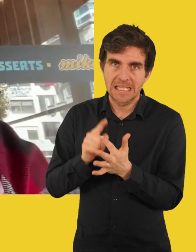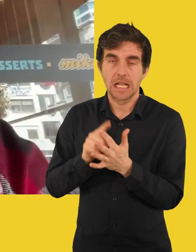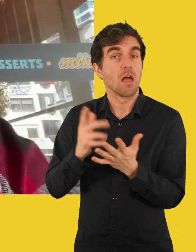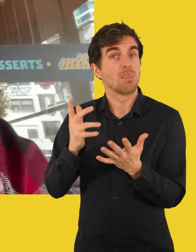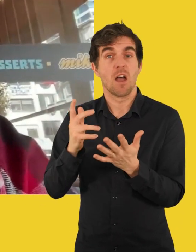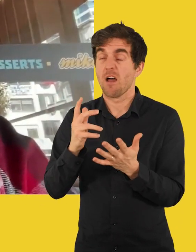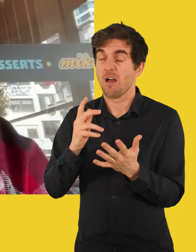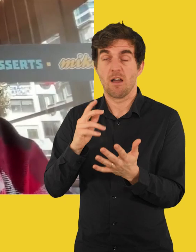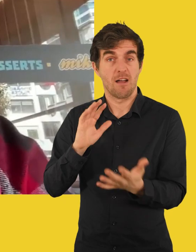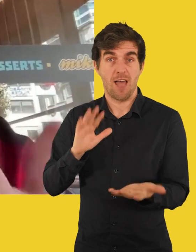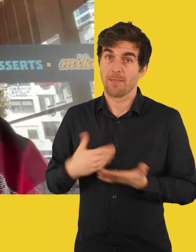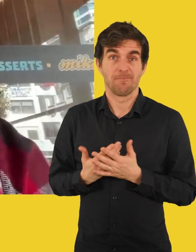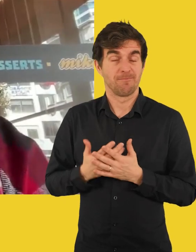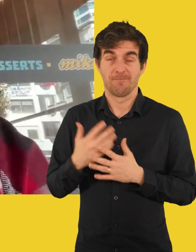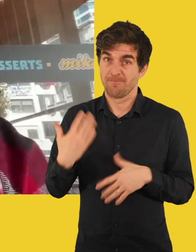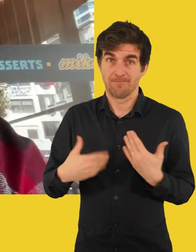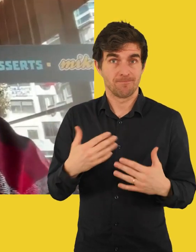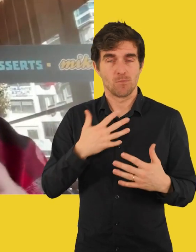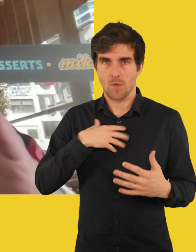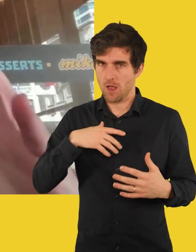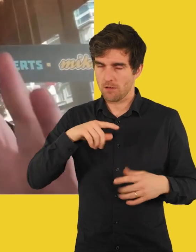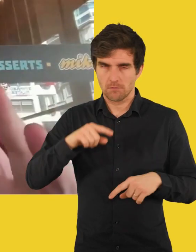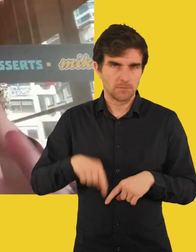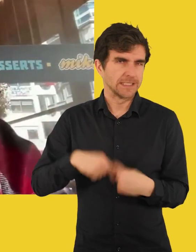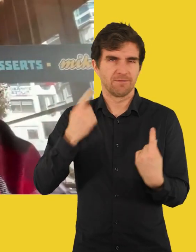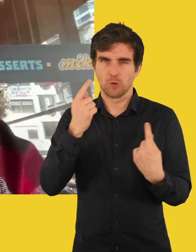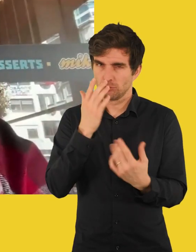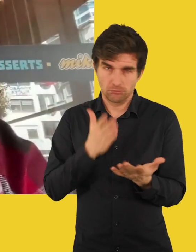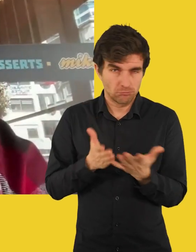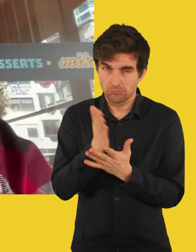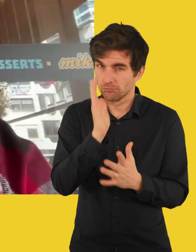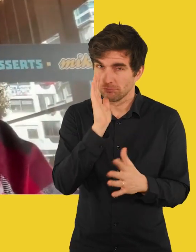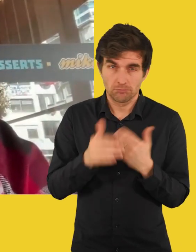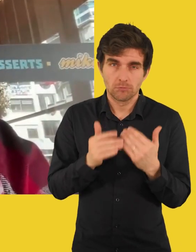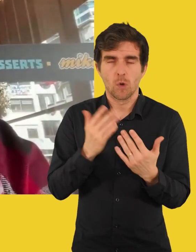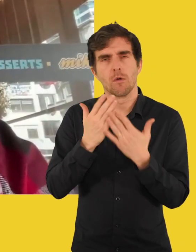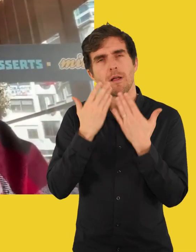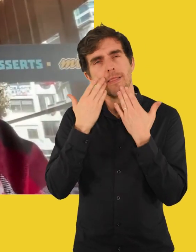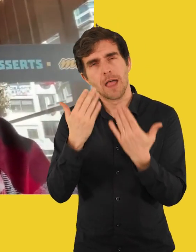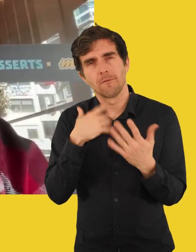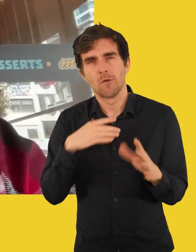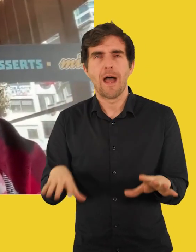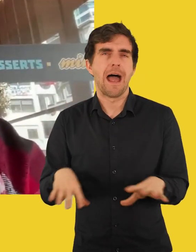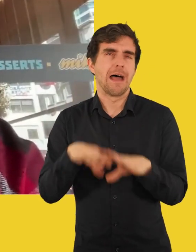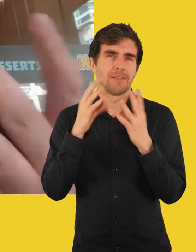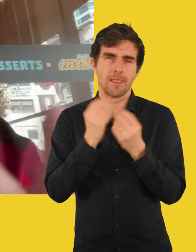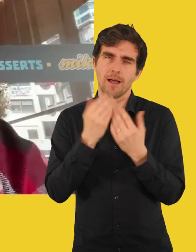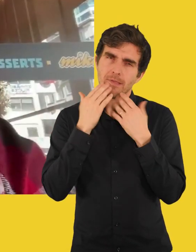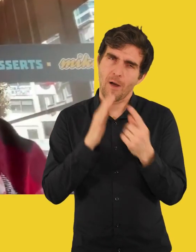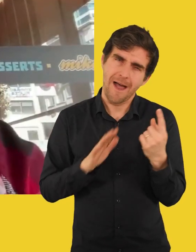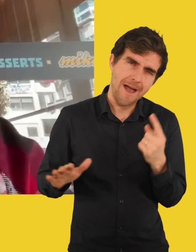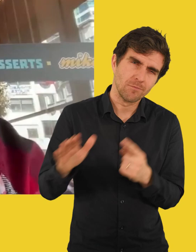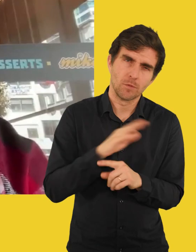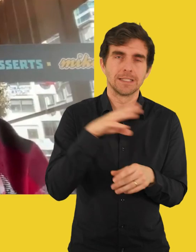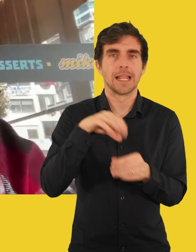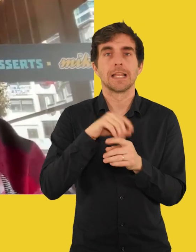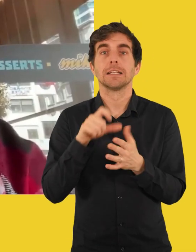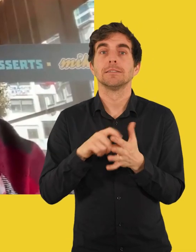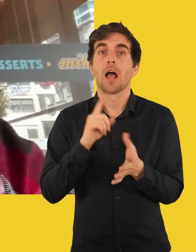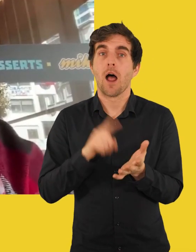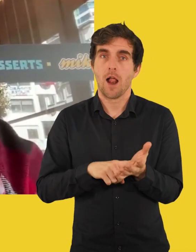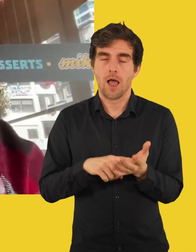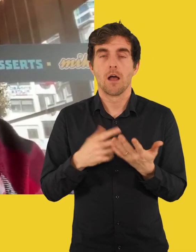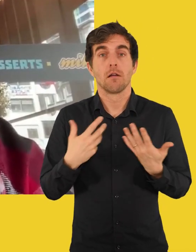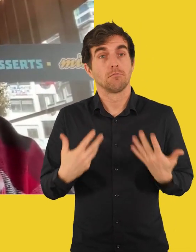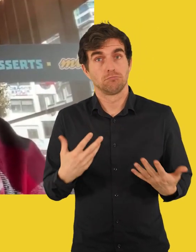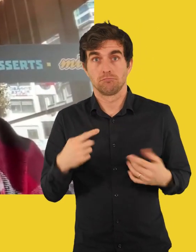Amy, and our journey transformed into something completely different. Thank you for everything, for everyone in